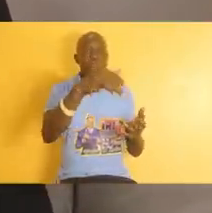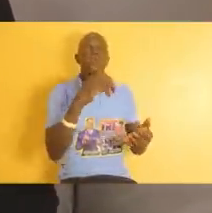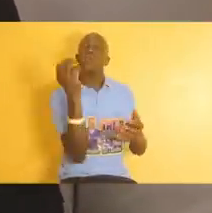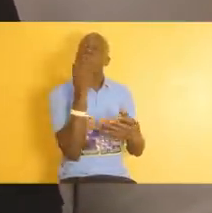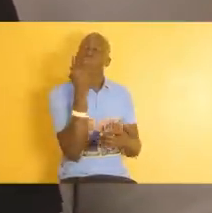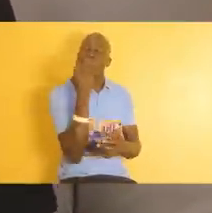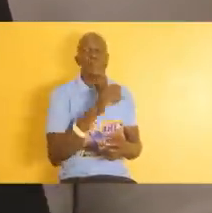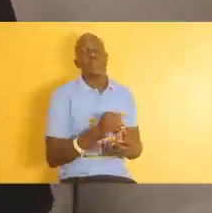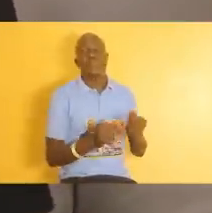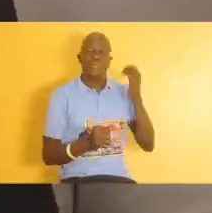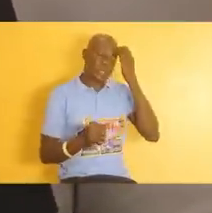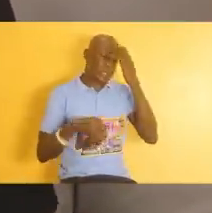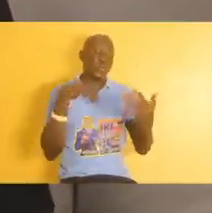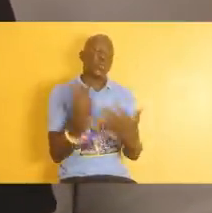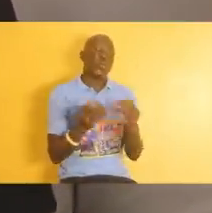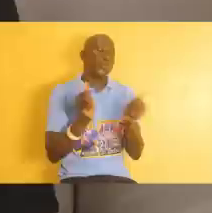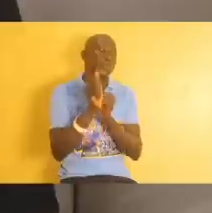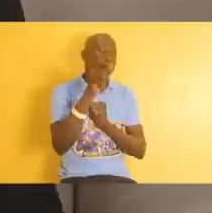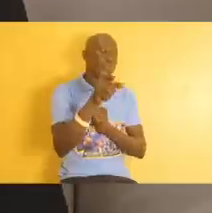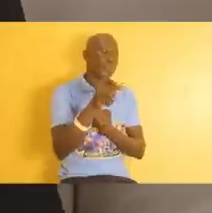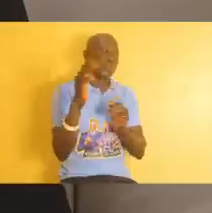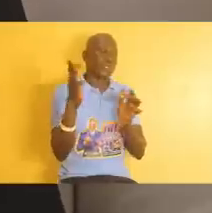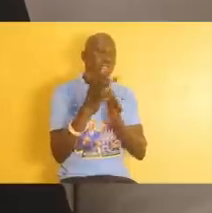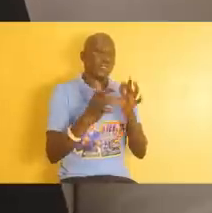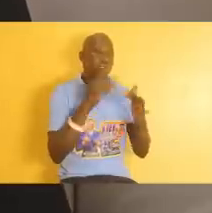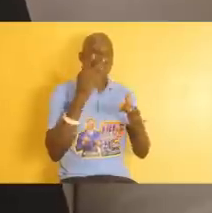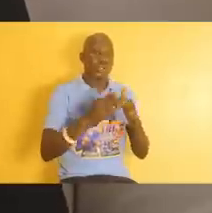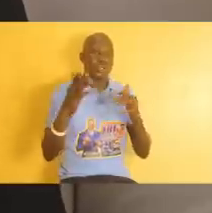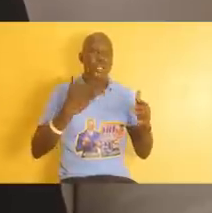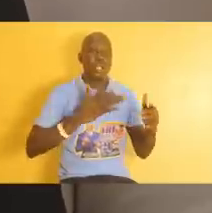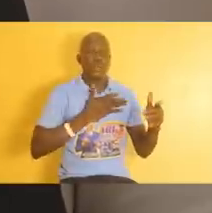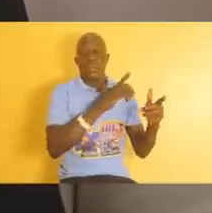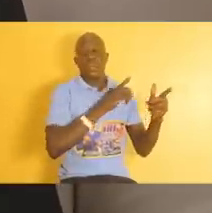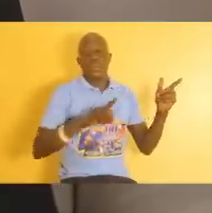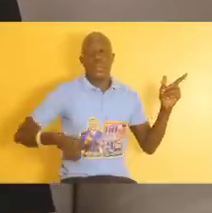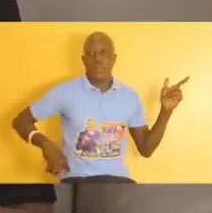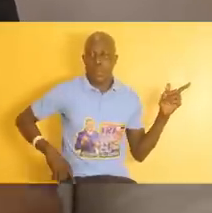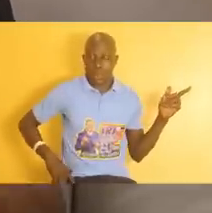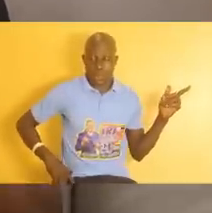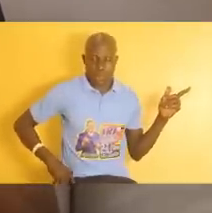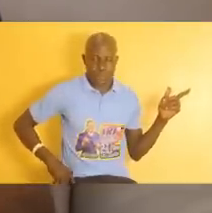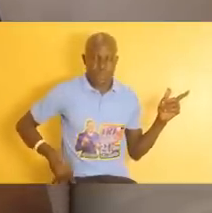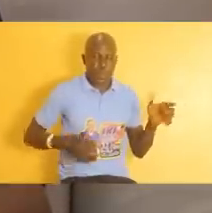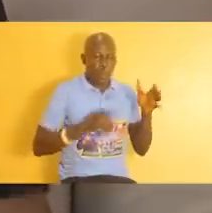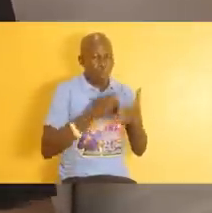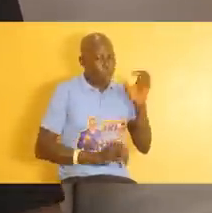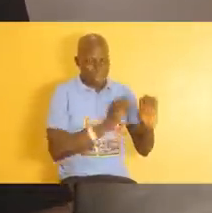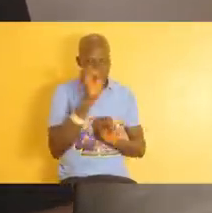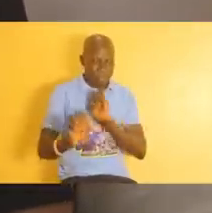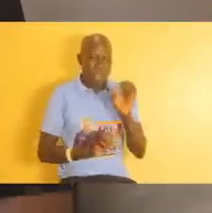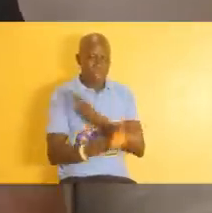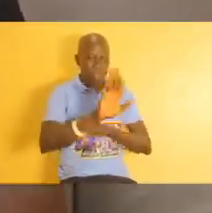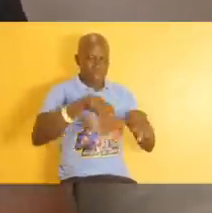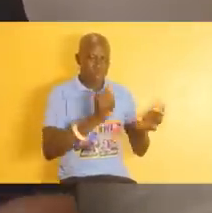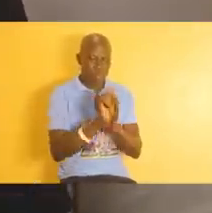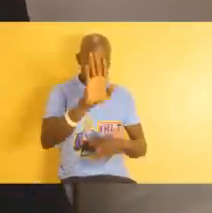form. Amen. We are the form. Amen. Jesus, Olua wa. Amen. In Jesus' name, my Lord. Turn on my vision, Lord. Keep God and lay His